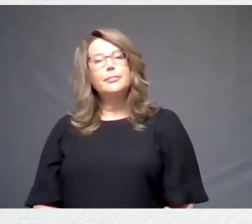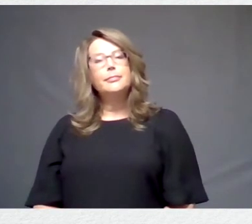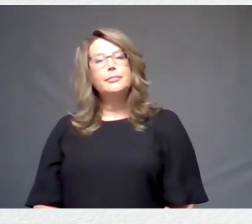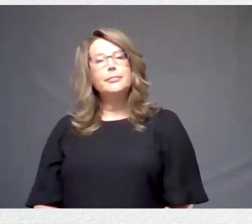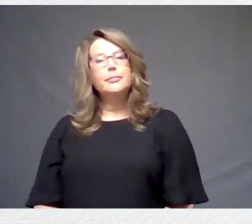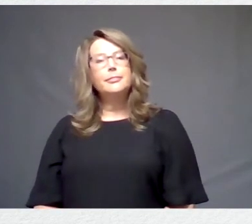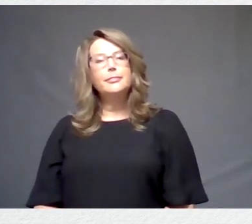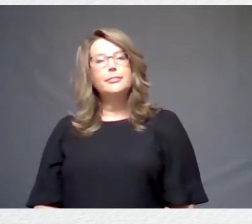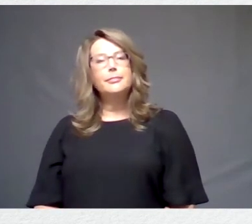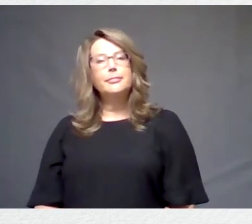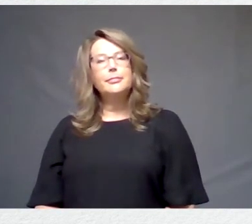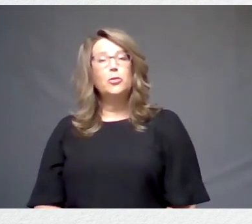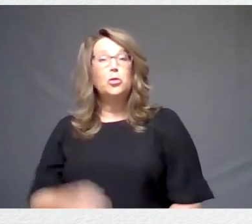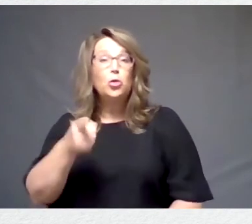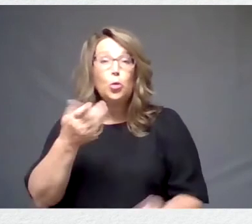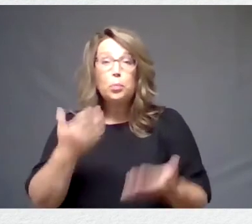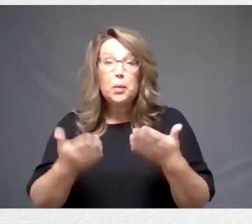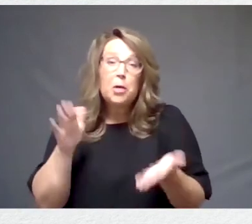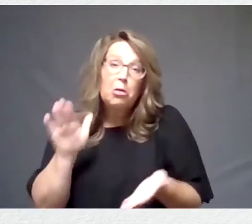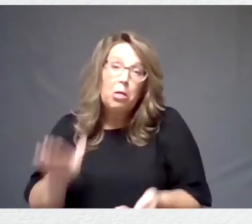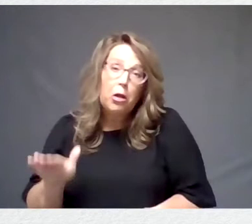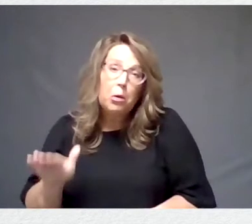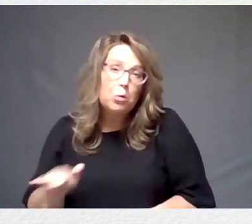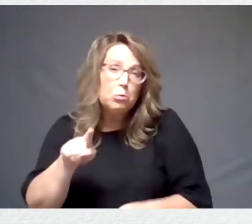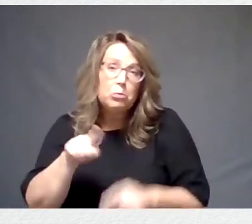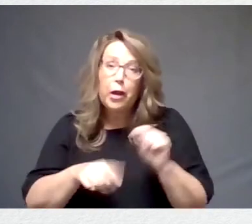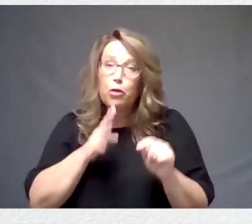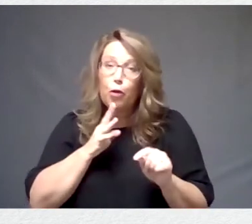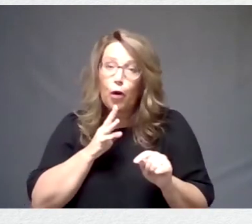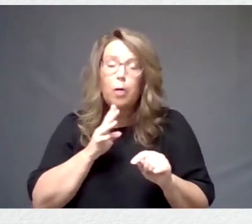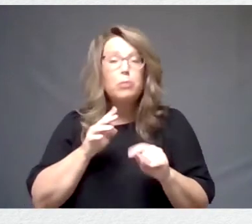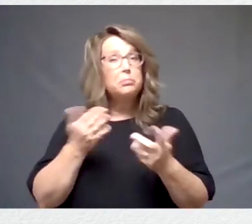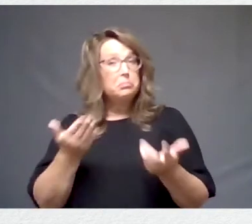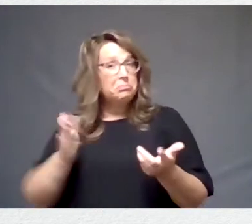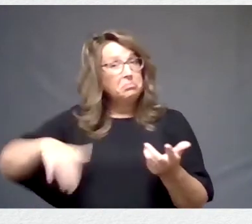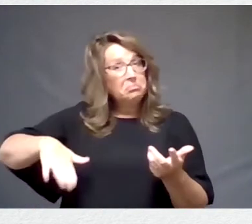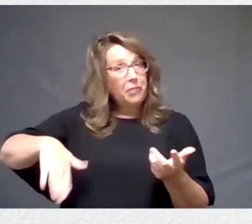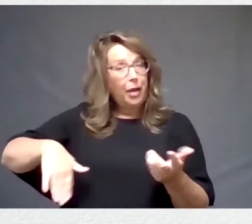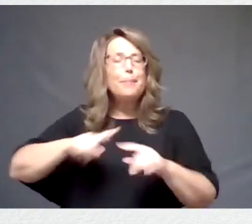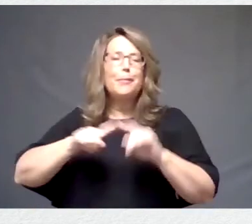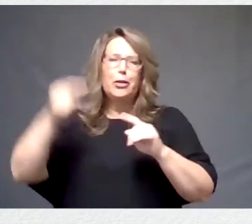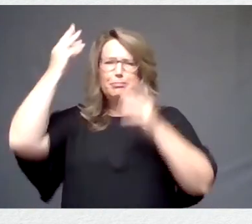You may not be able to speak yet either, even though your head is filled with questions.